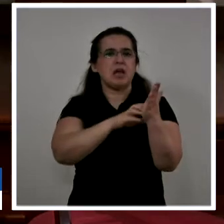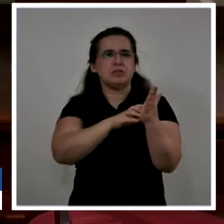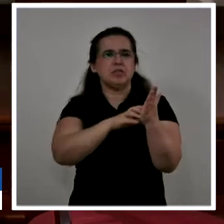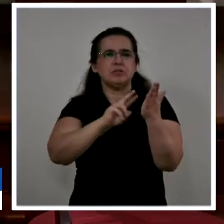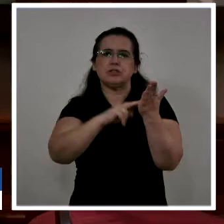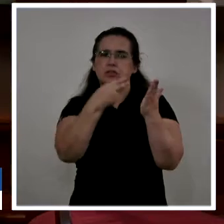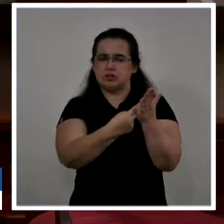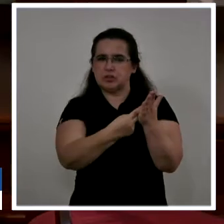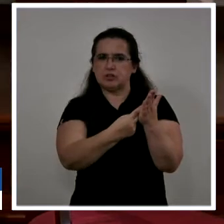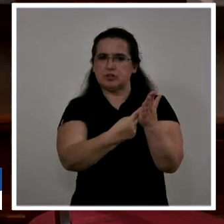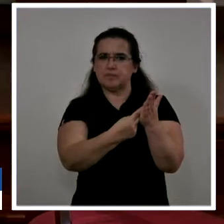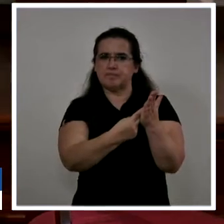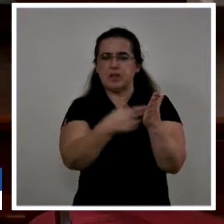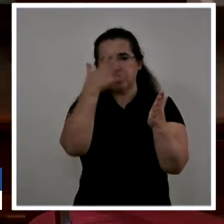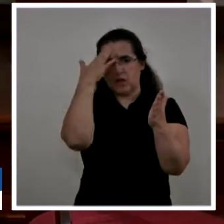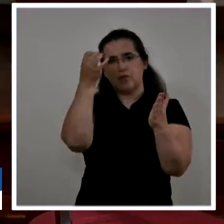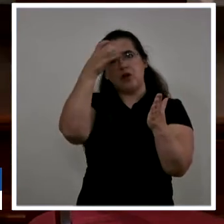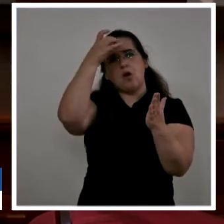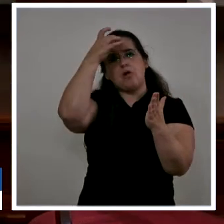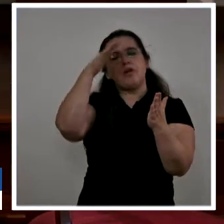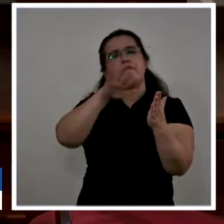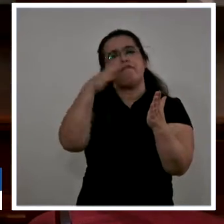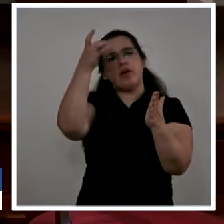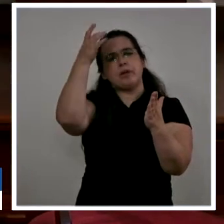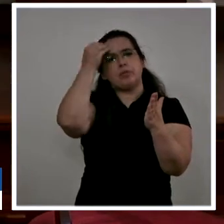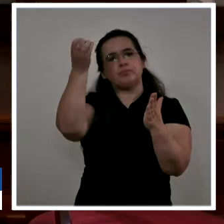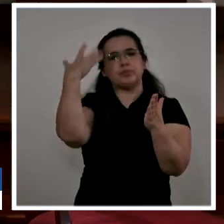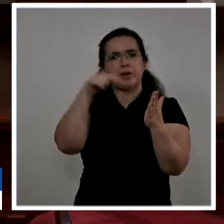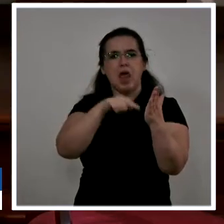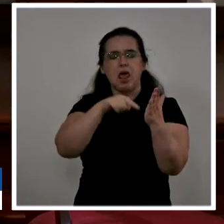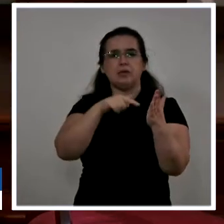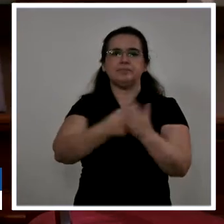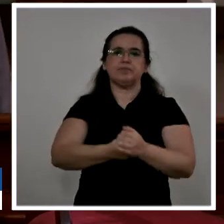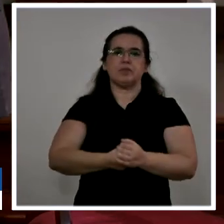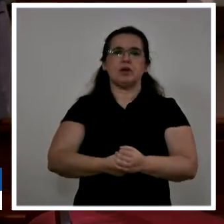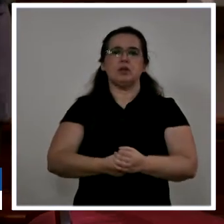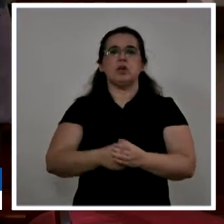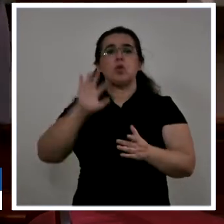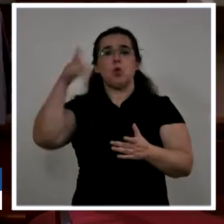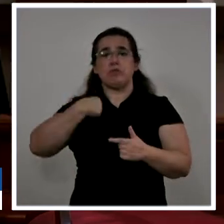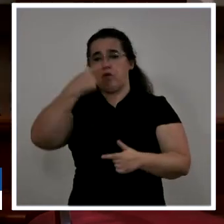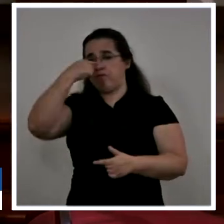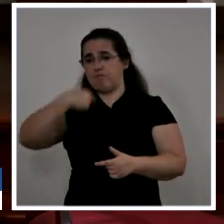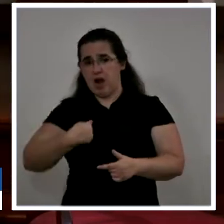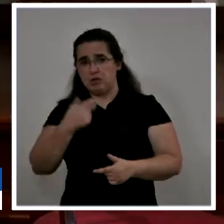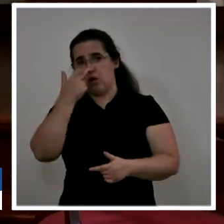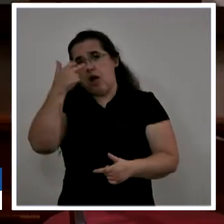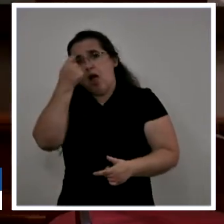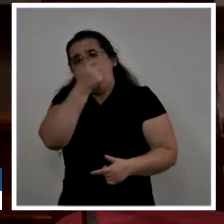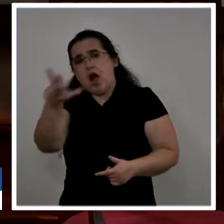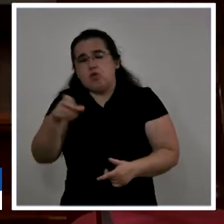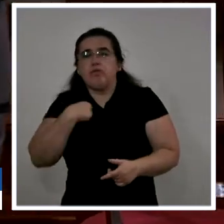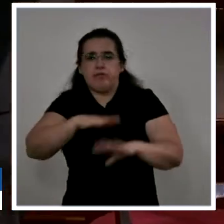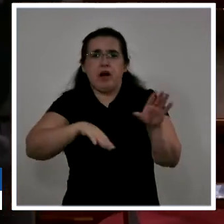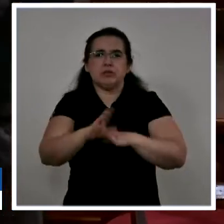interpretação, nessa maneira de entender, when I do something wrong, quando eu faço alguma coisa errada, God just punishes